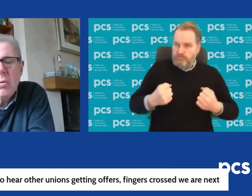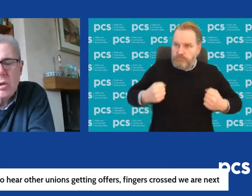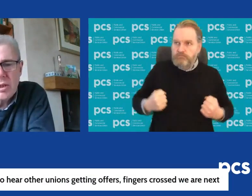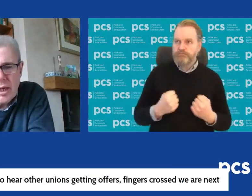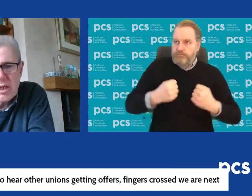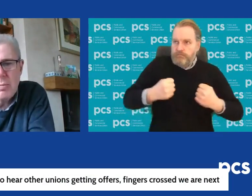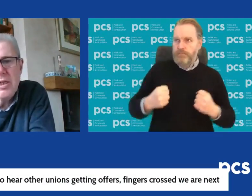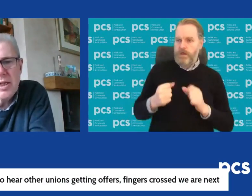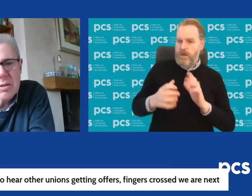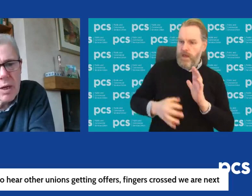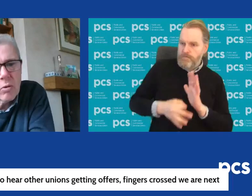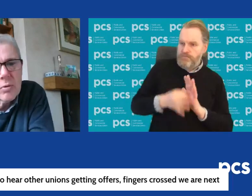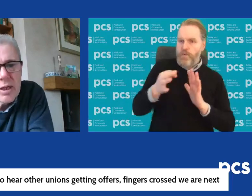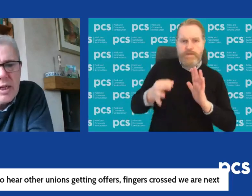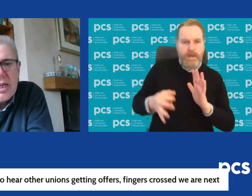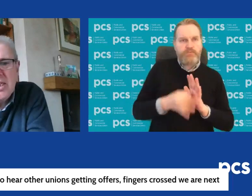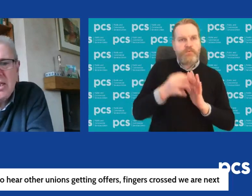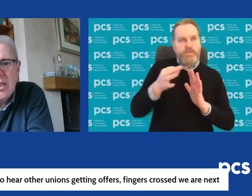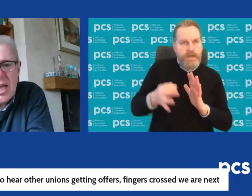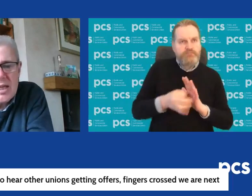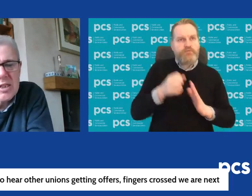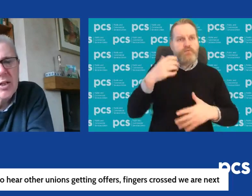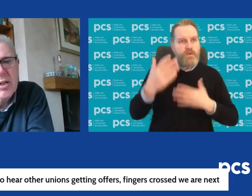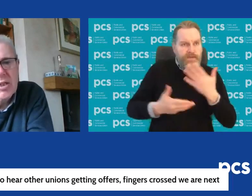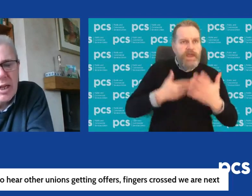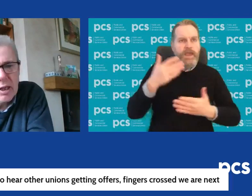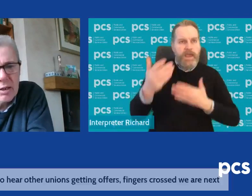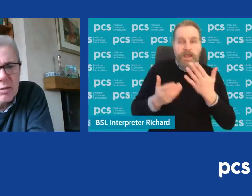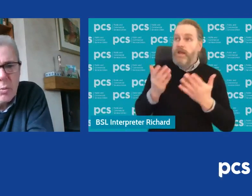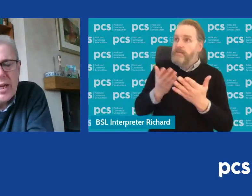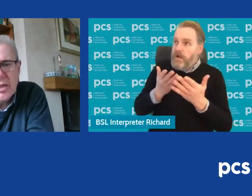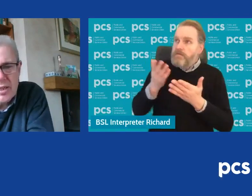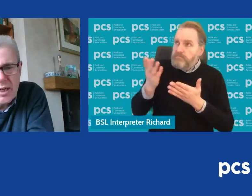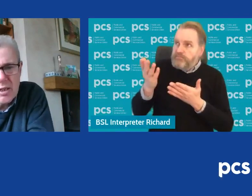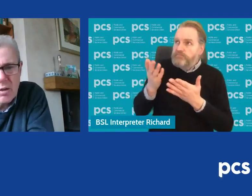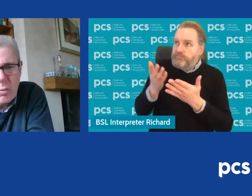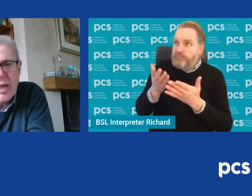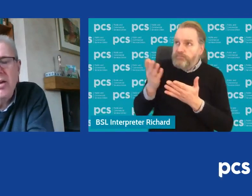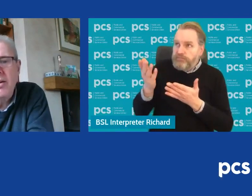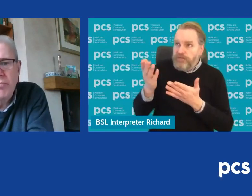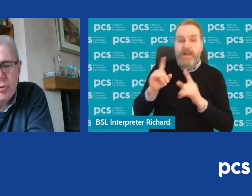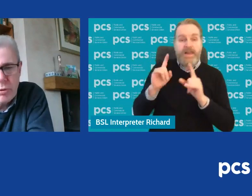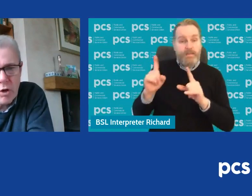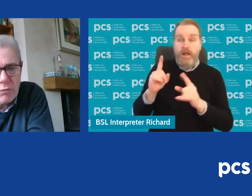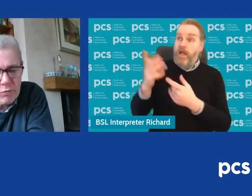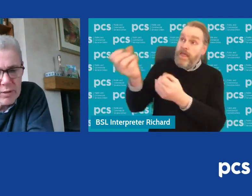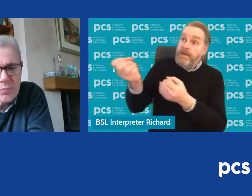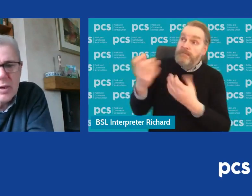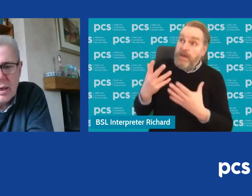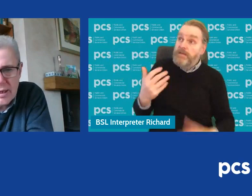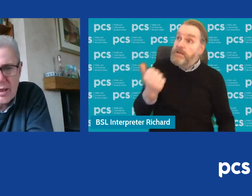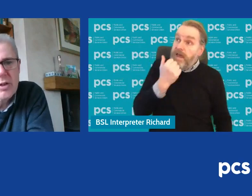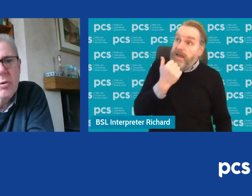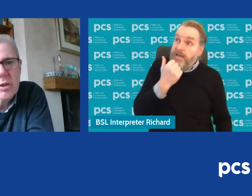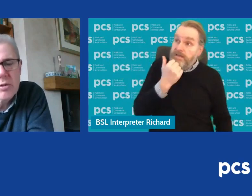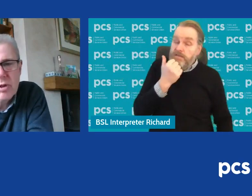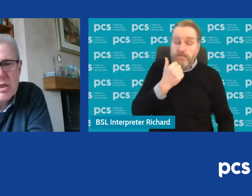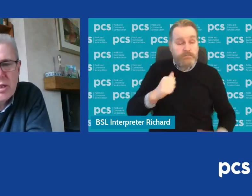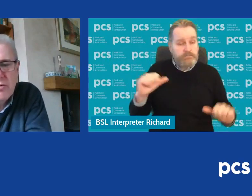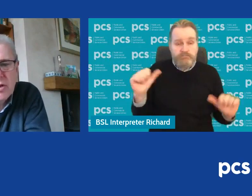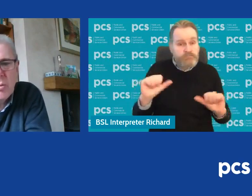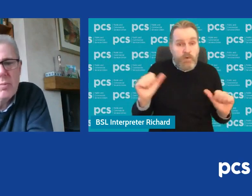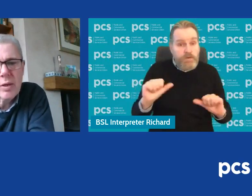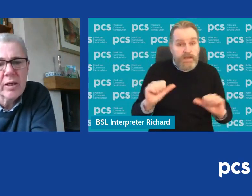table, what tonight's meeting is about is unless and until we get a date, we get an improved offer, like other unions